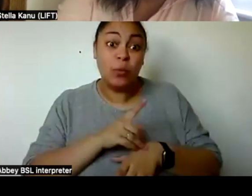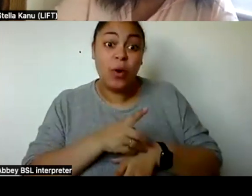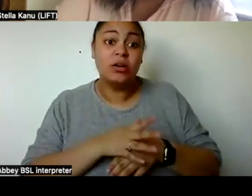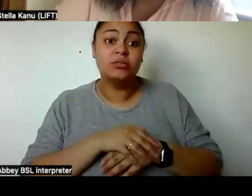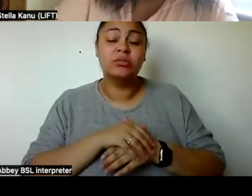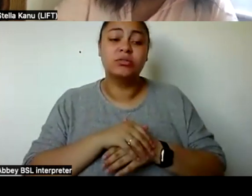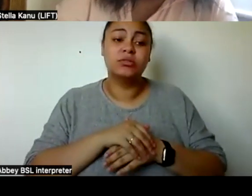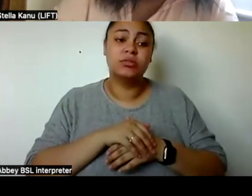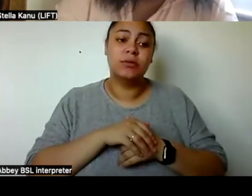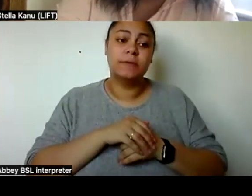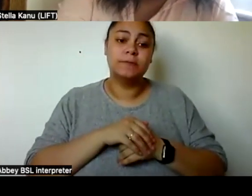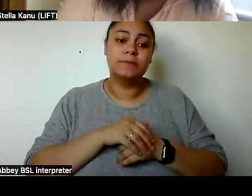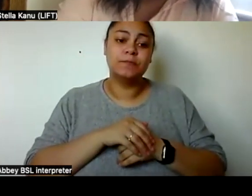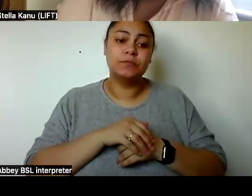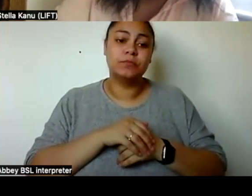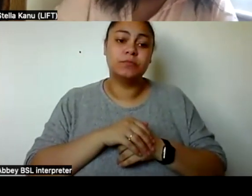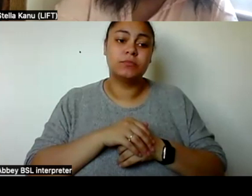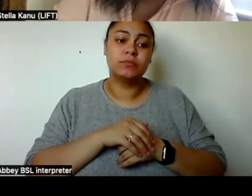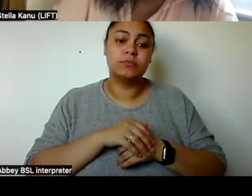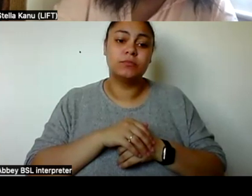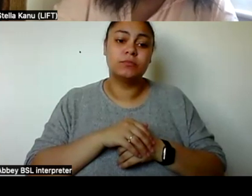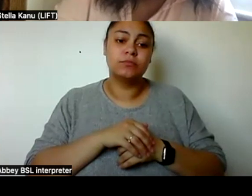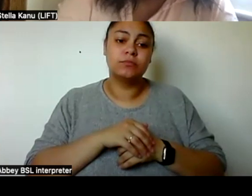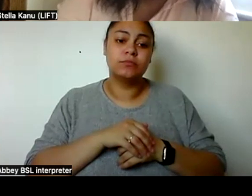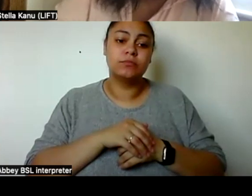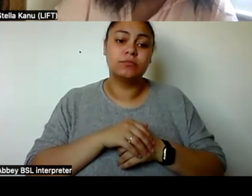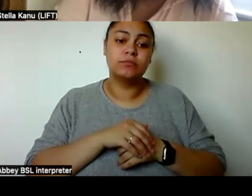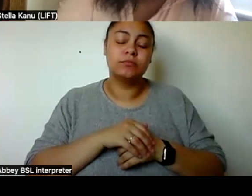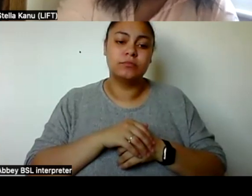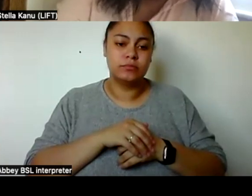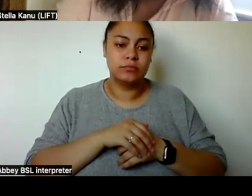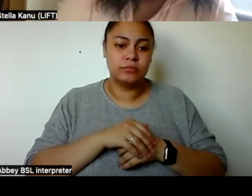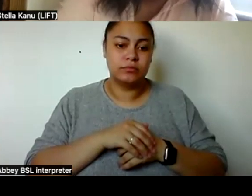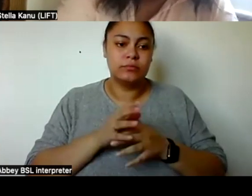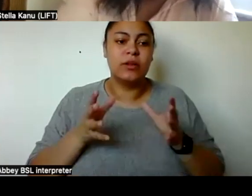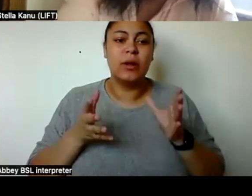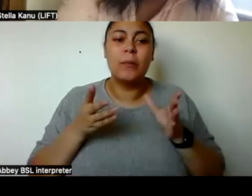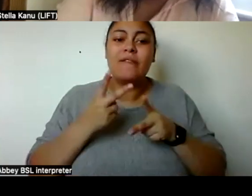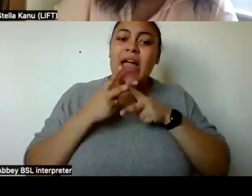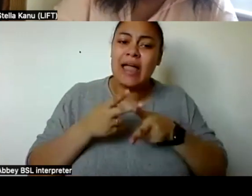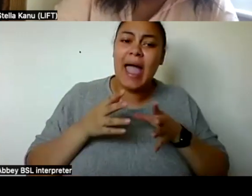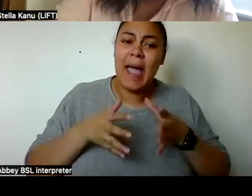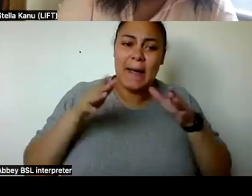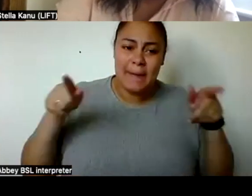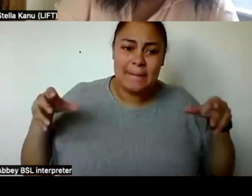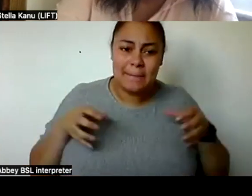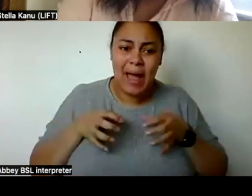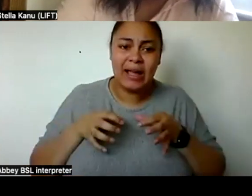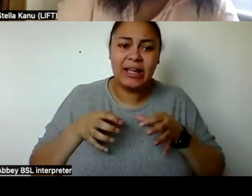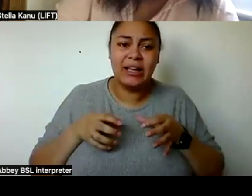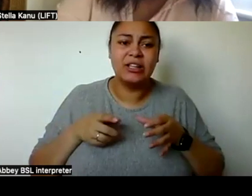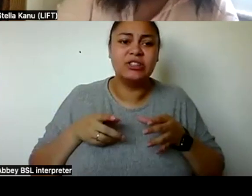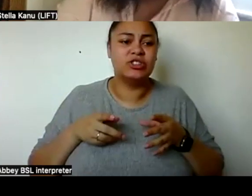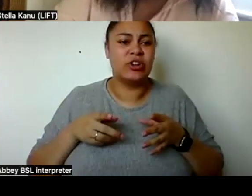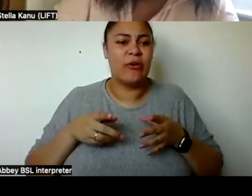they work with us. We have a care package with a therapist in residence, a coach in